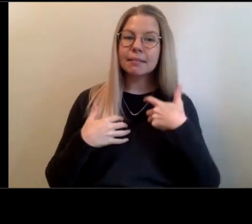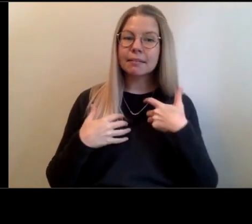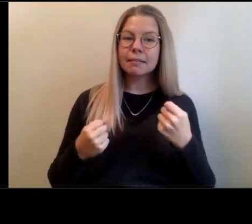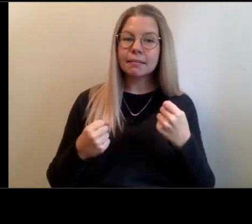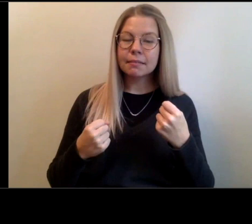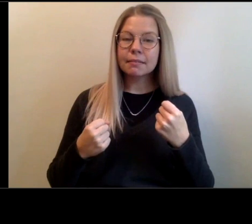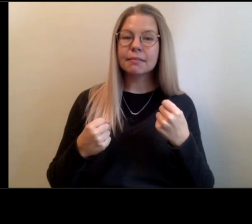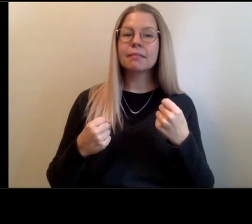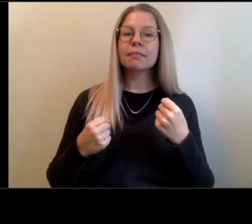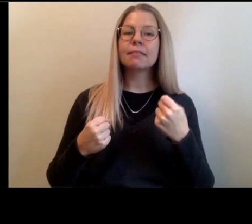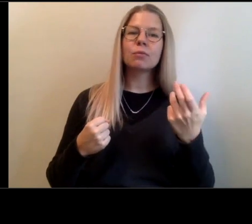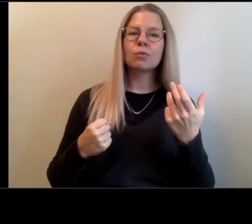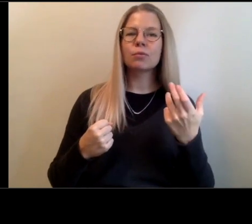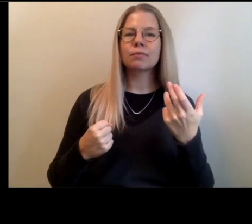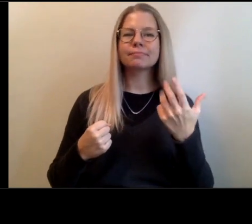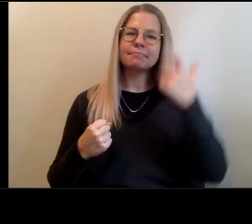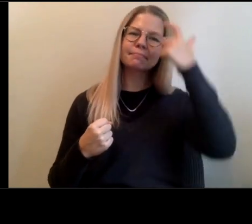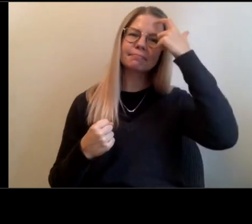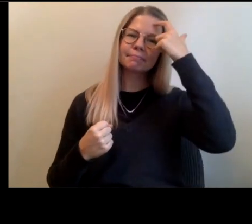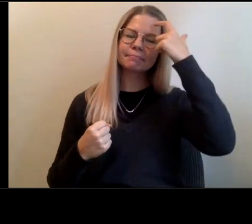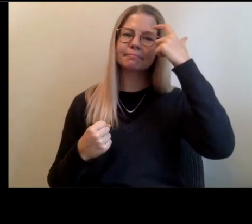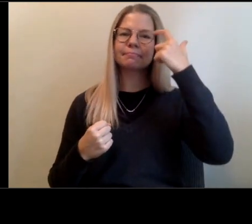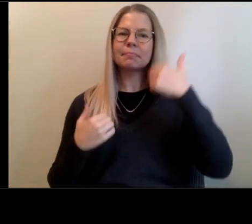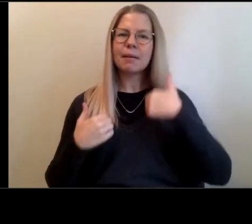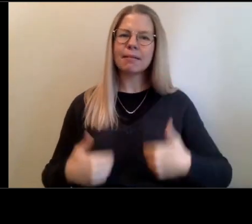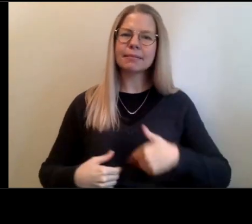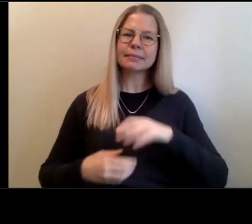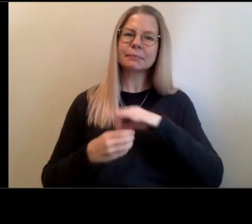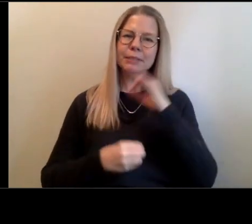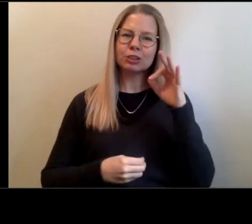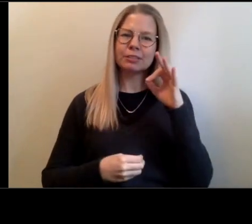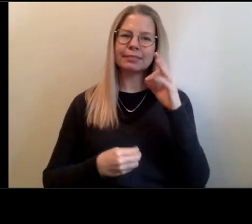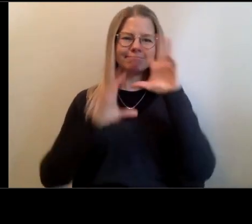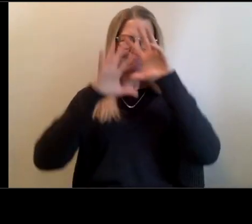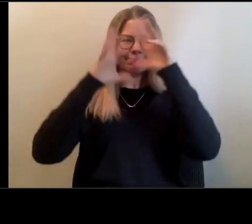said mind, body, spirit, and it's what would your